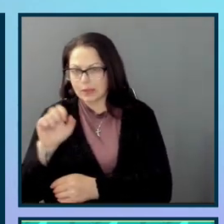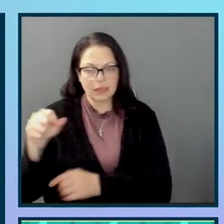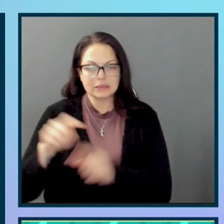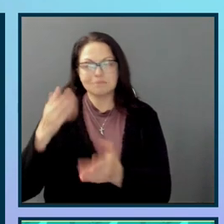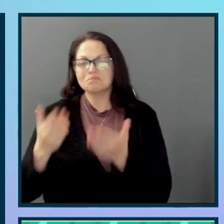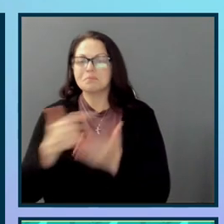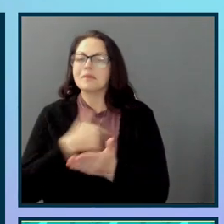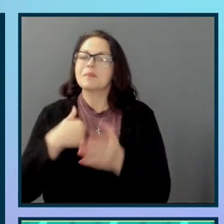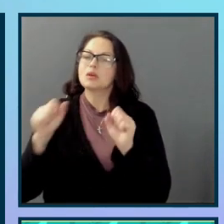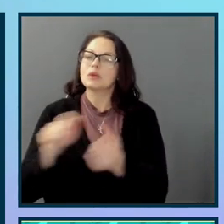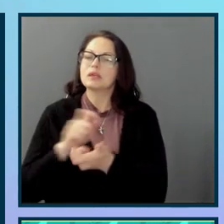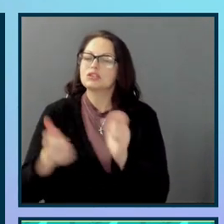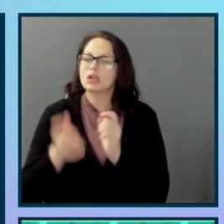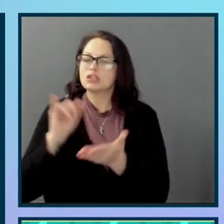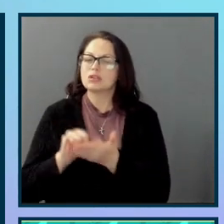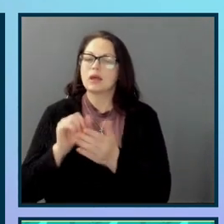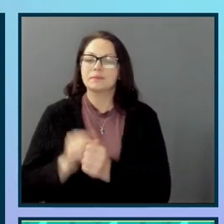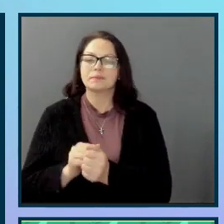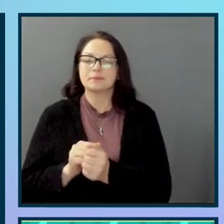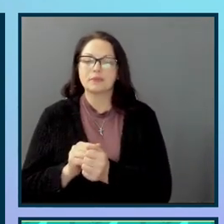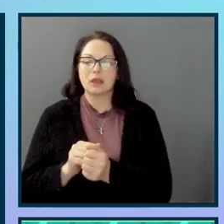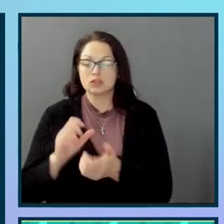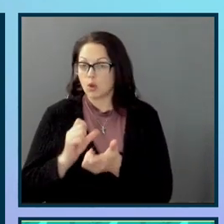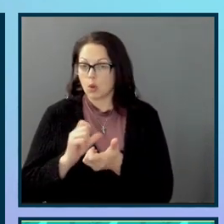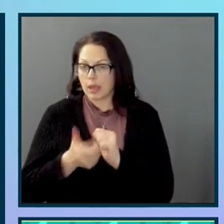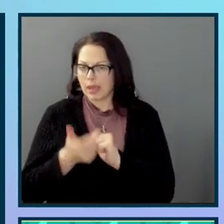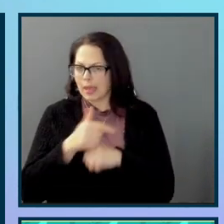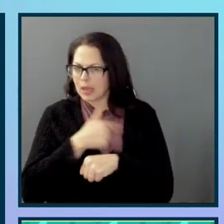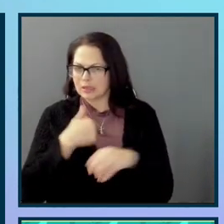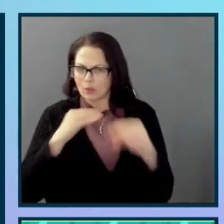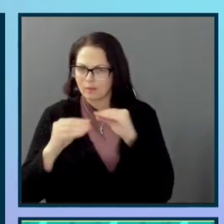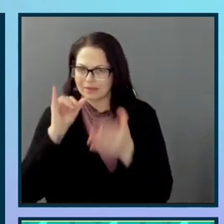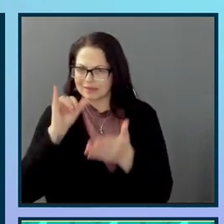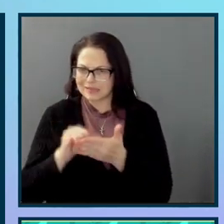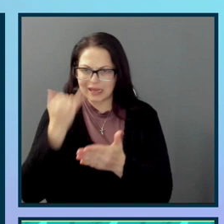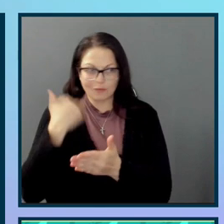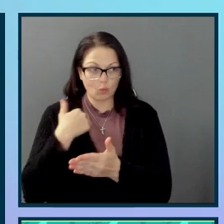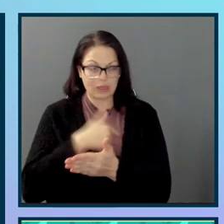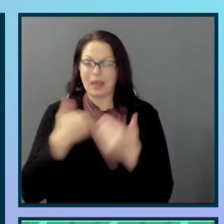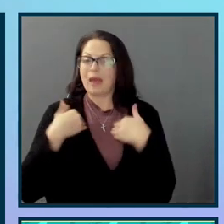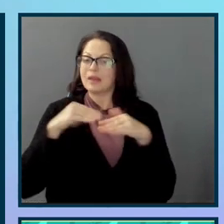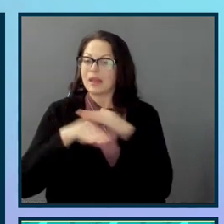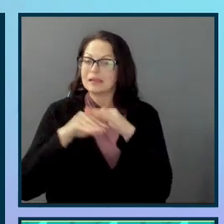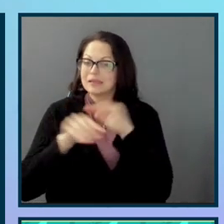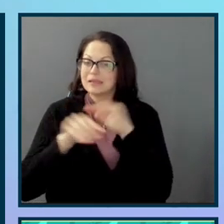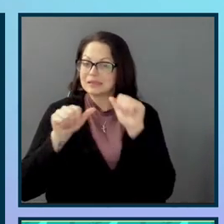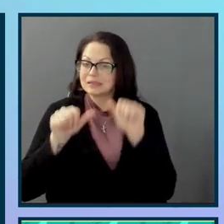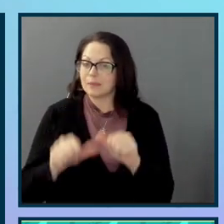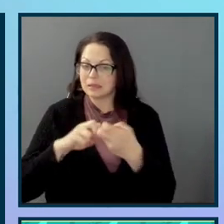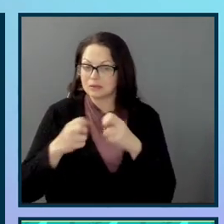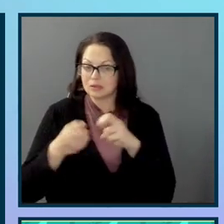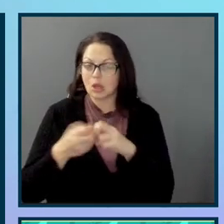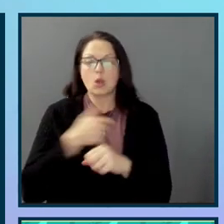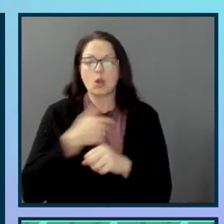that. So what do we do if we have an accessibility issue, like in our HTML? We add more ARIA.